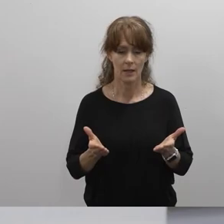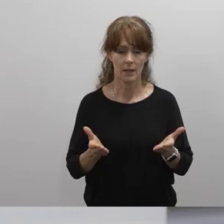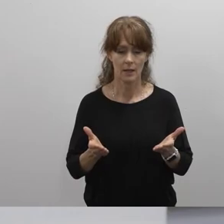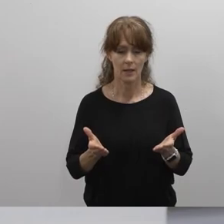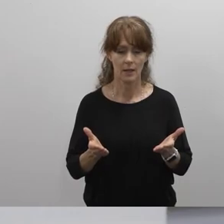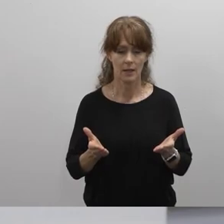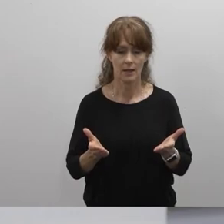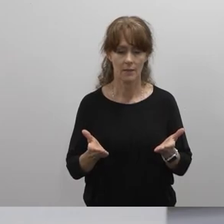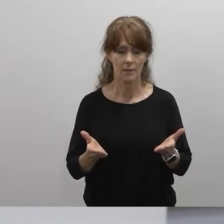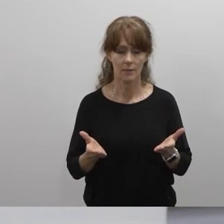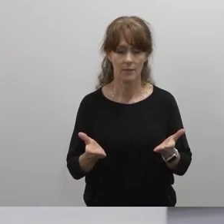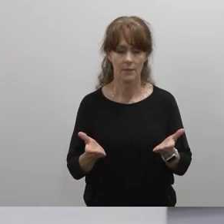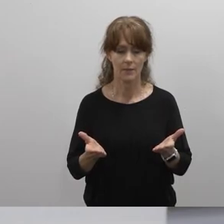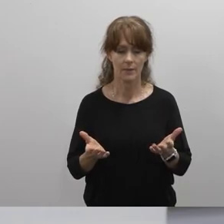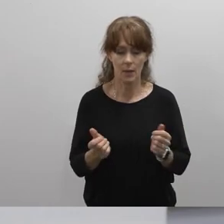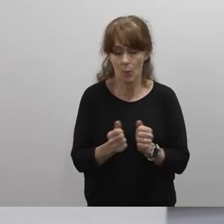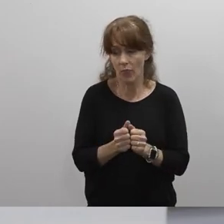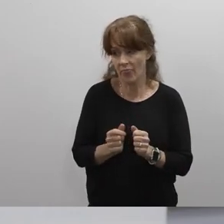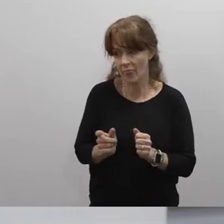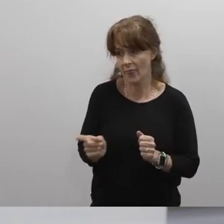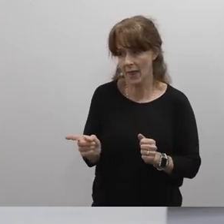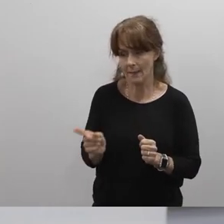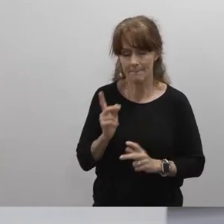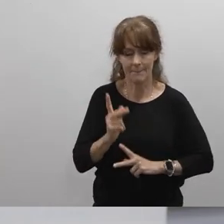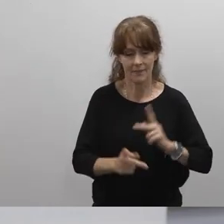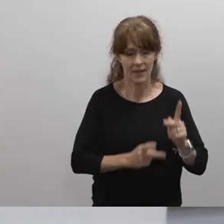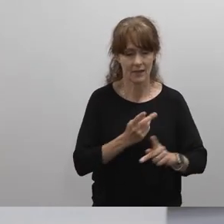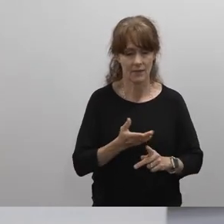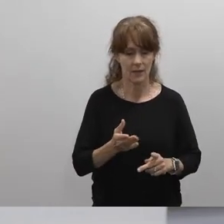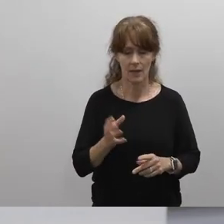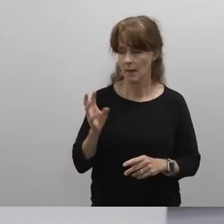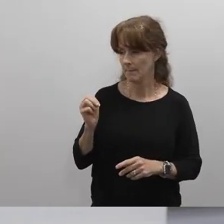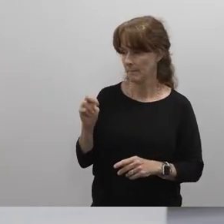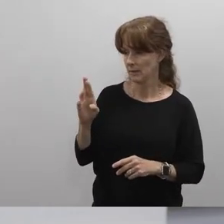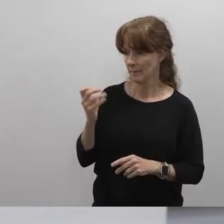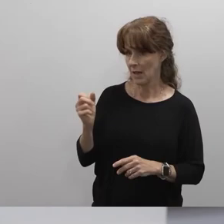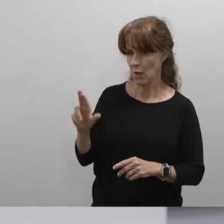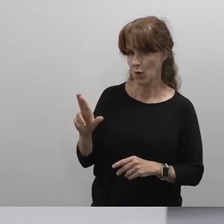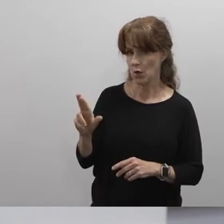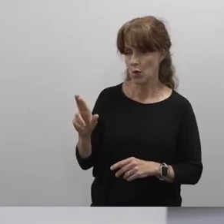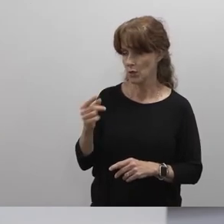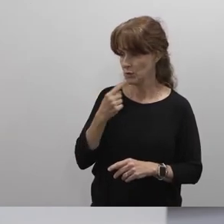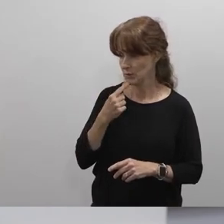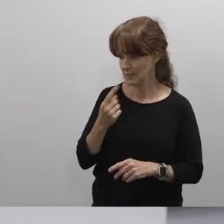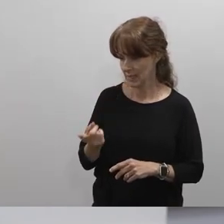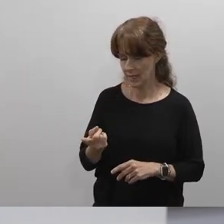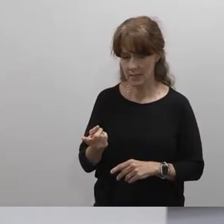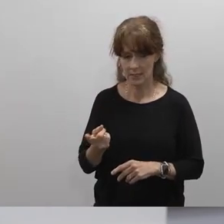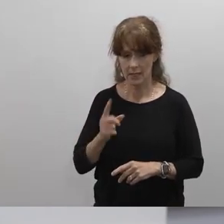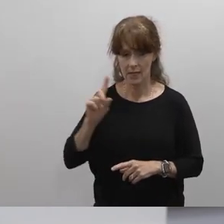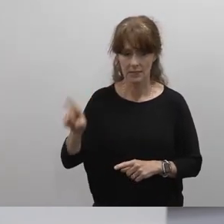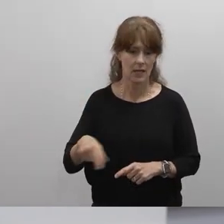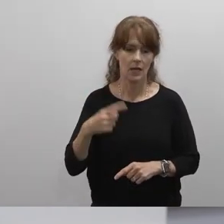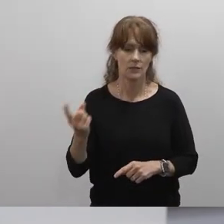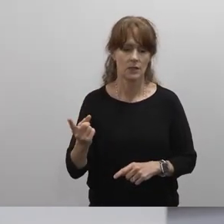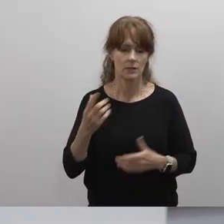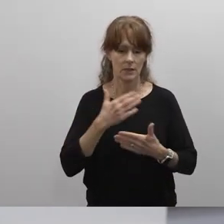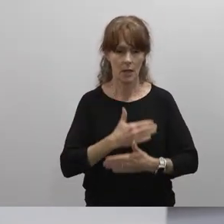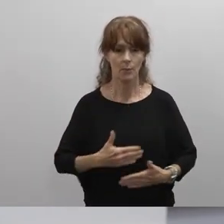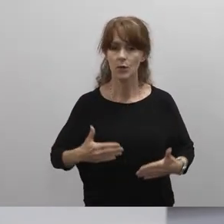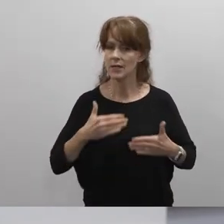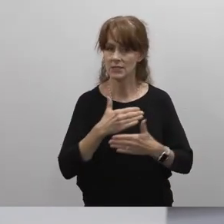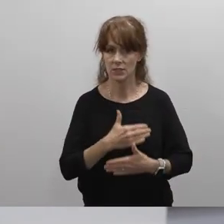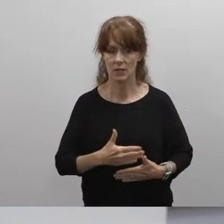that they bring with them, that kind of thing. And Mr. Miller, your point about it's not just an